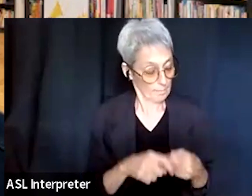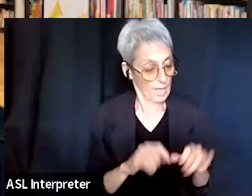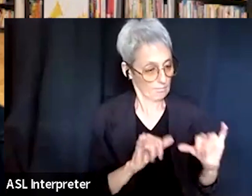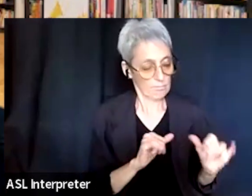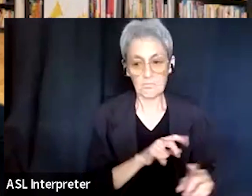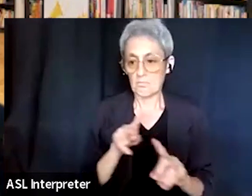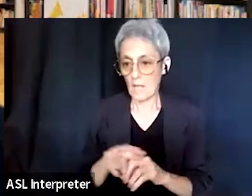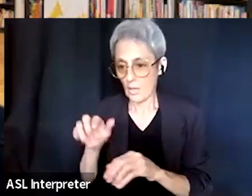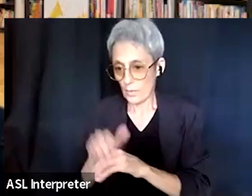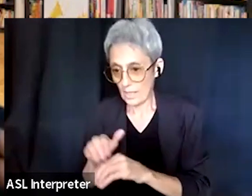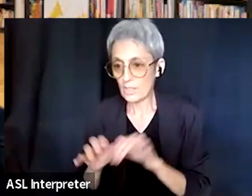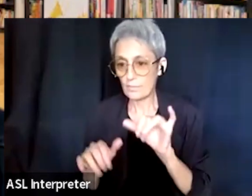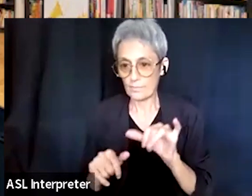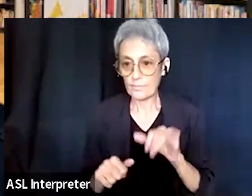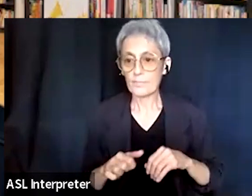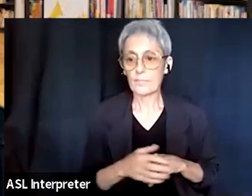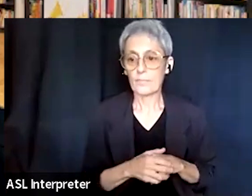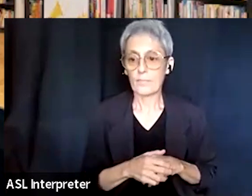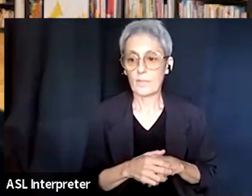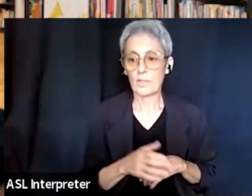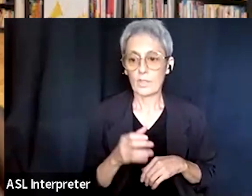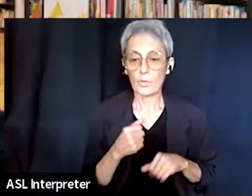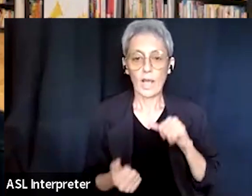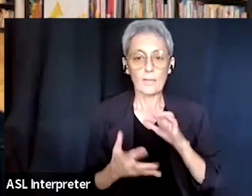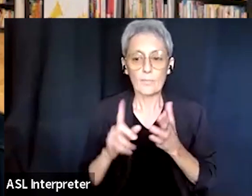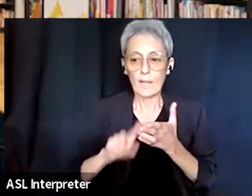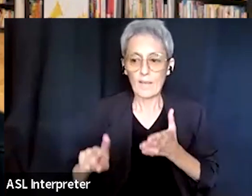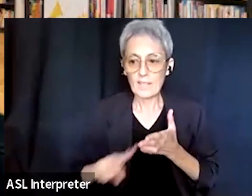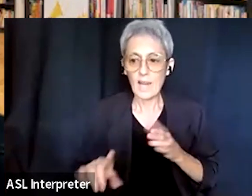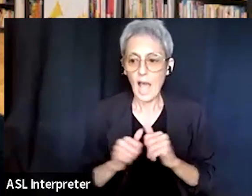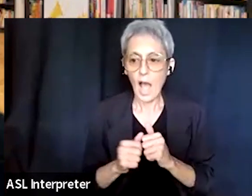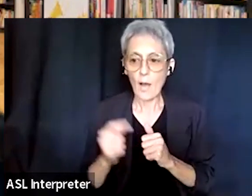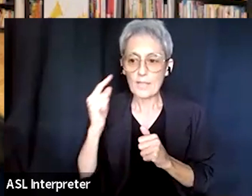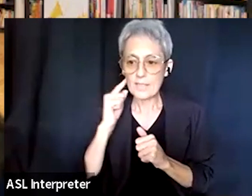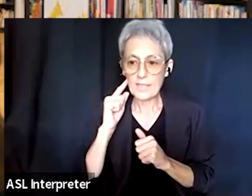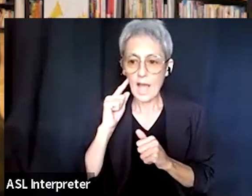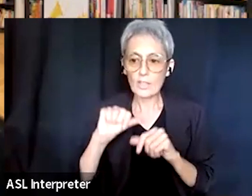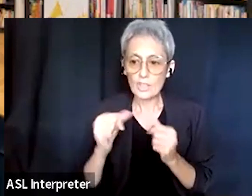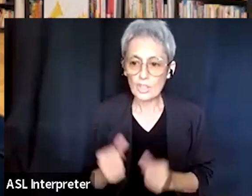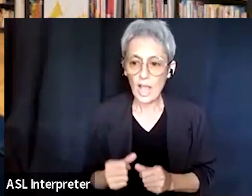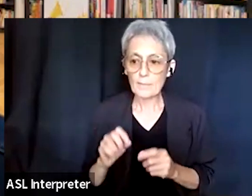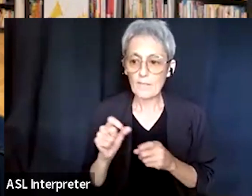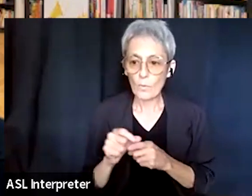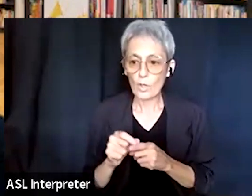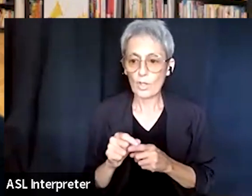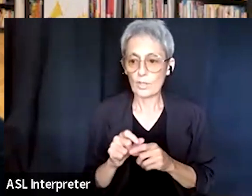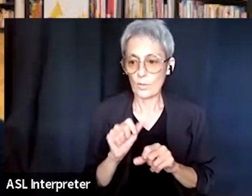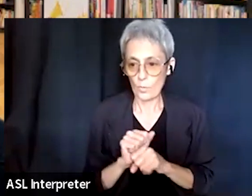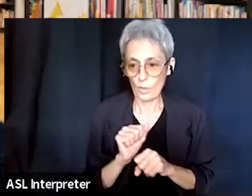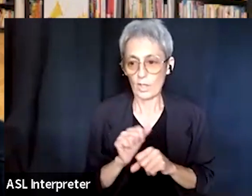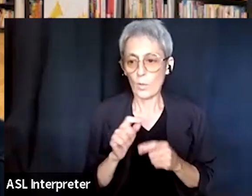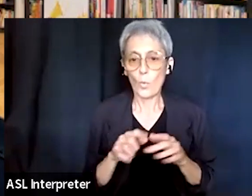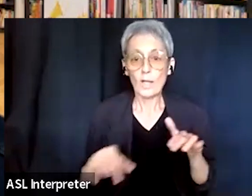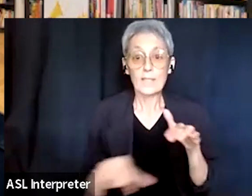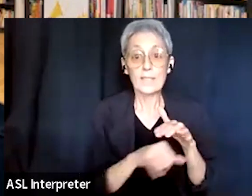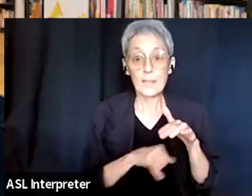English, you can have an investigative approach to how the sounds and shapes of words work and what's similar and what's different across languages